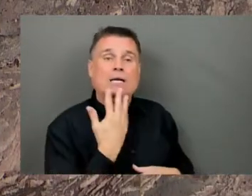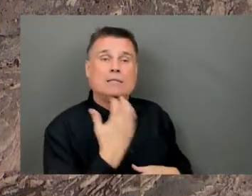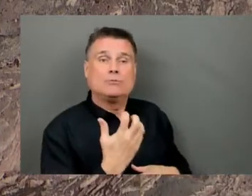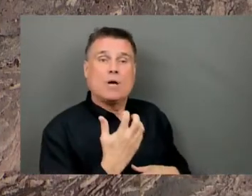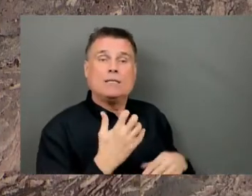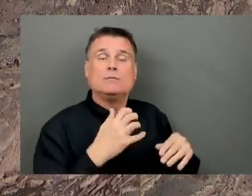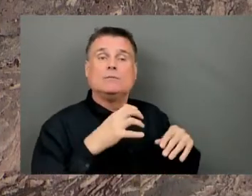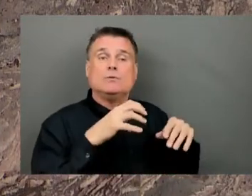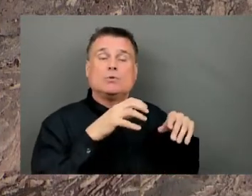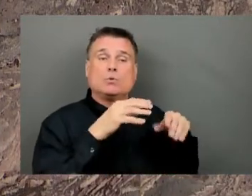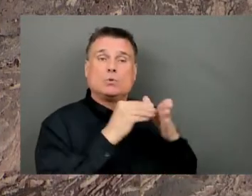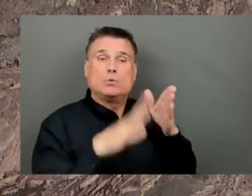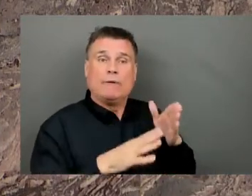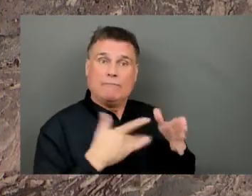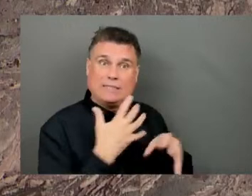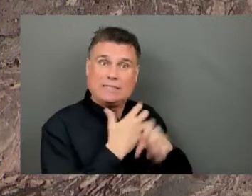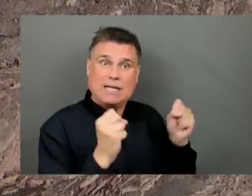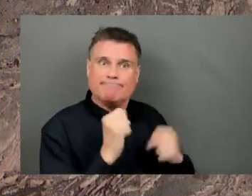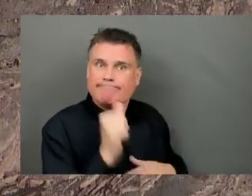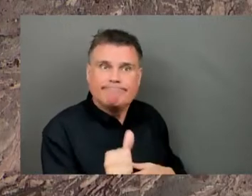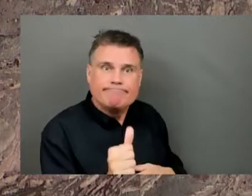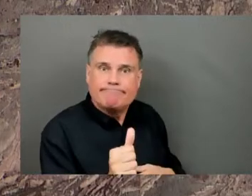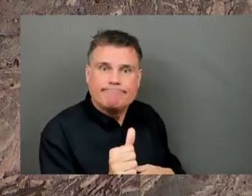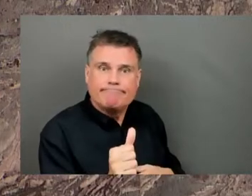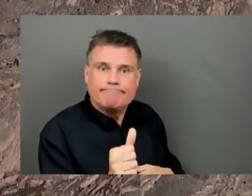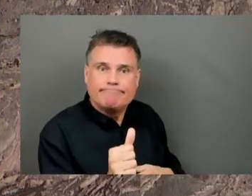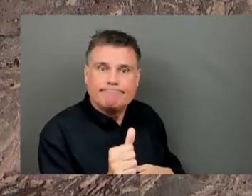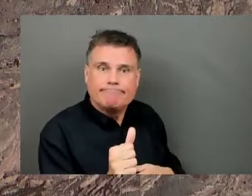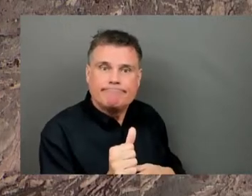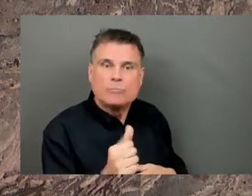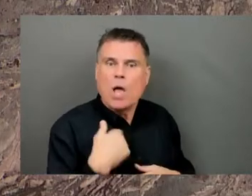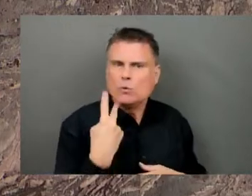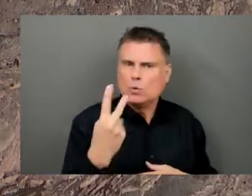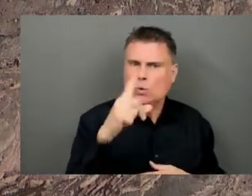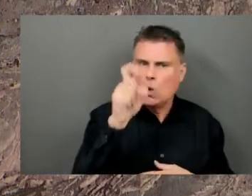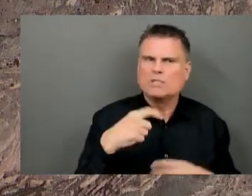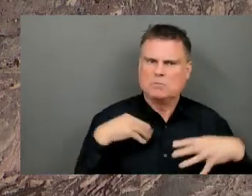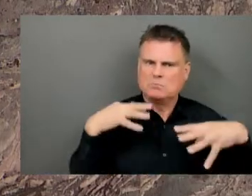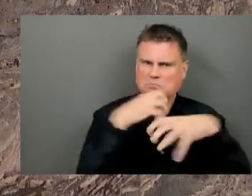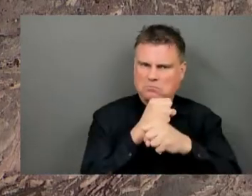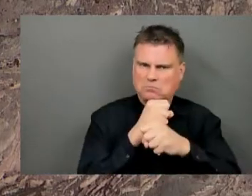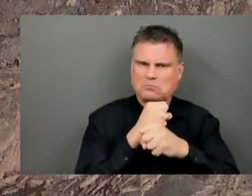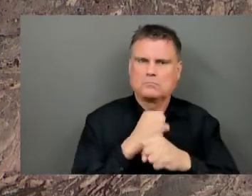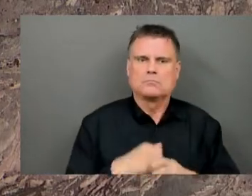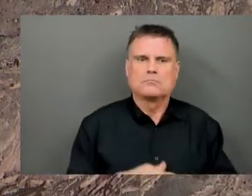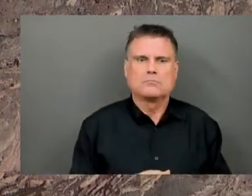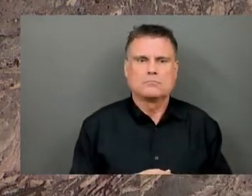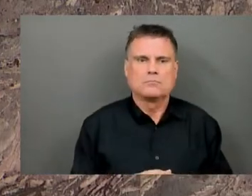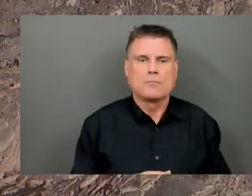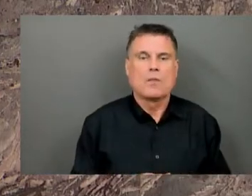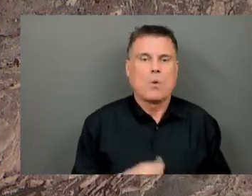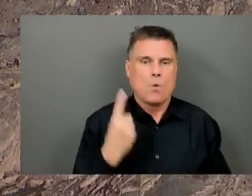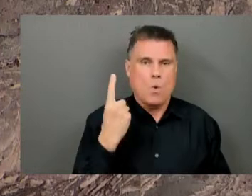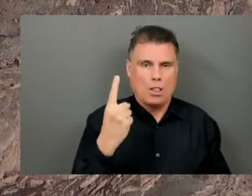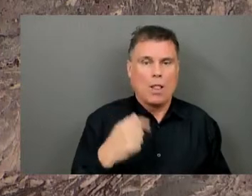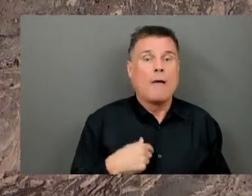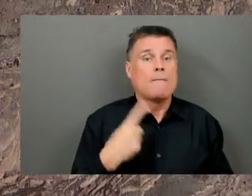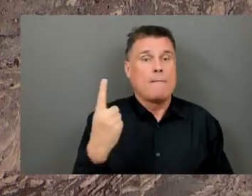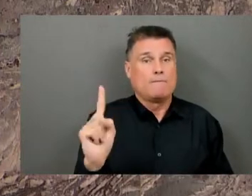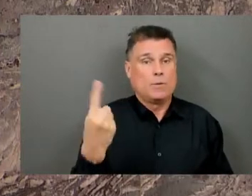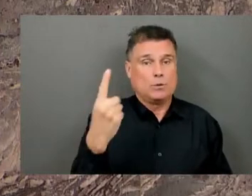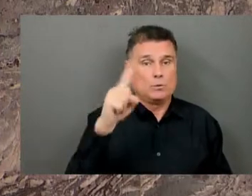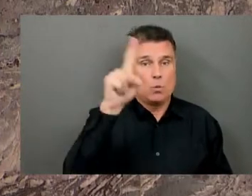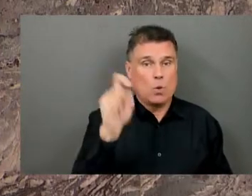roll my two questions into one, given the time constraint. My first question was initially for the new Minister of Post-Secondary Education, who shared with